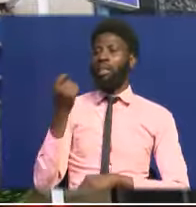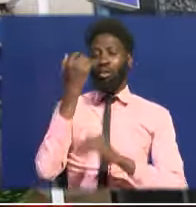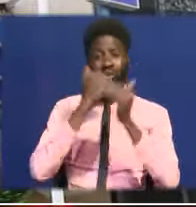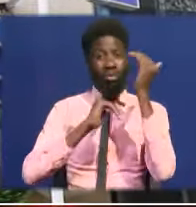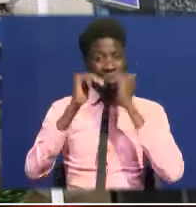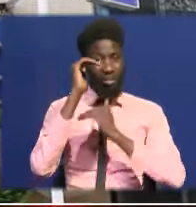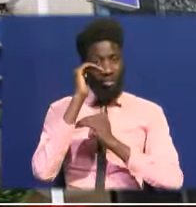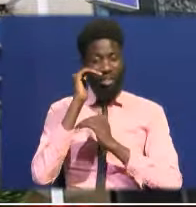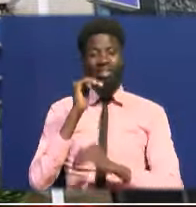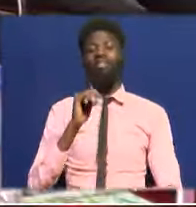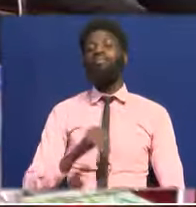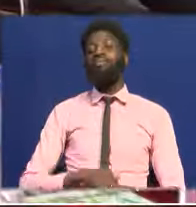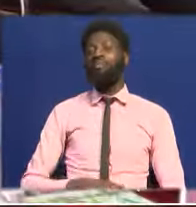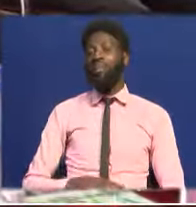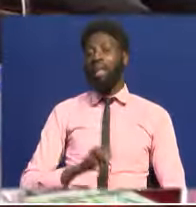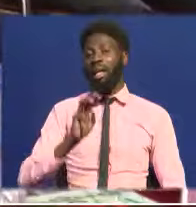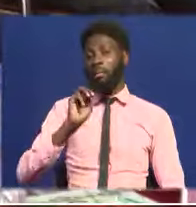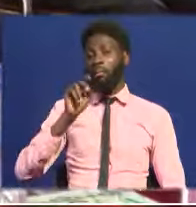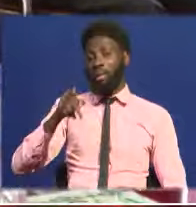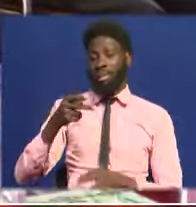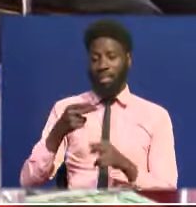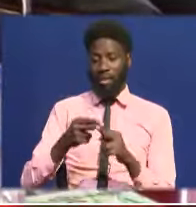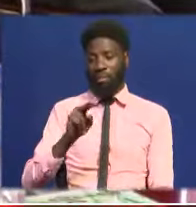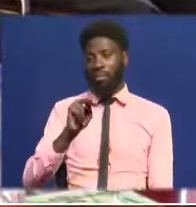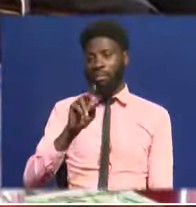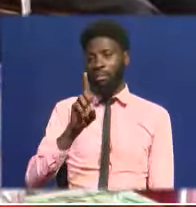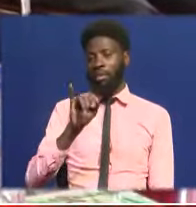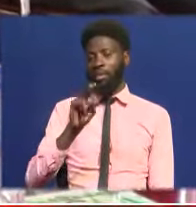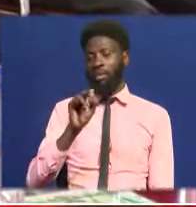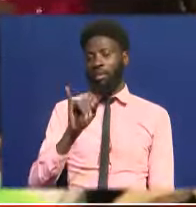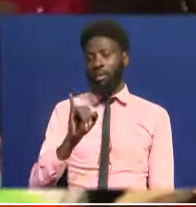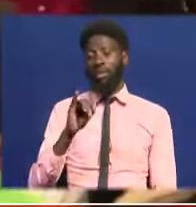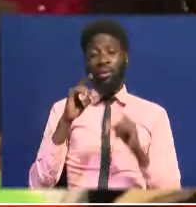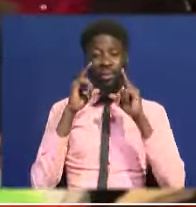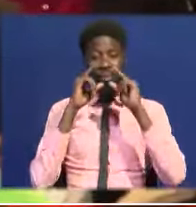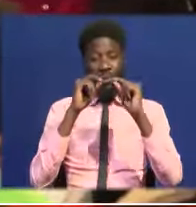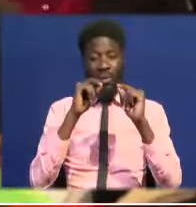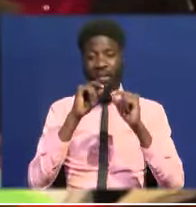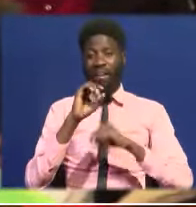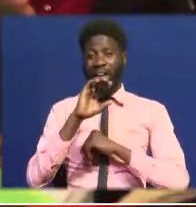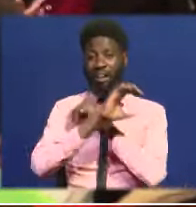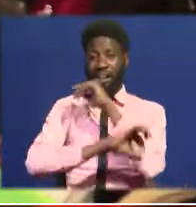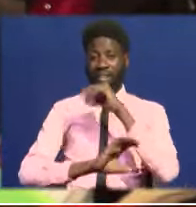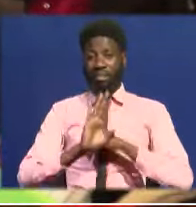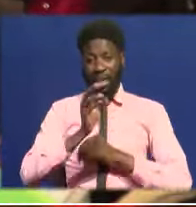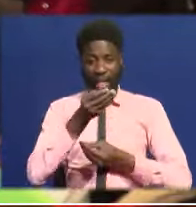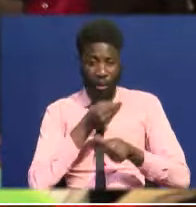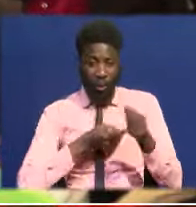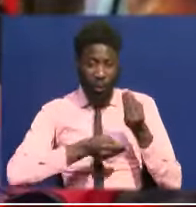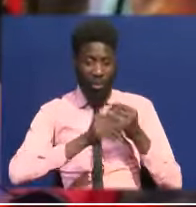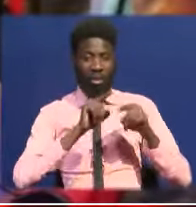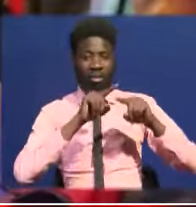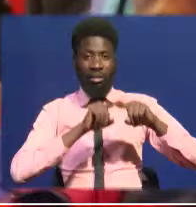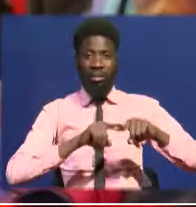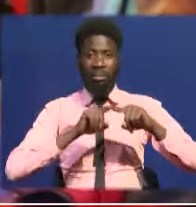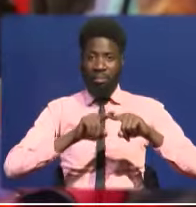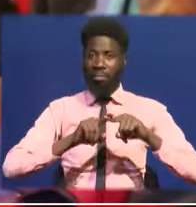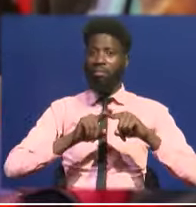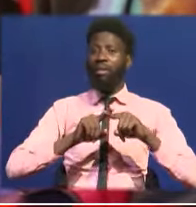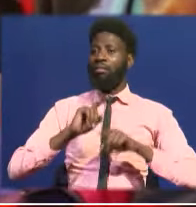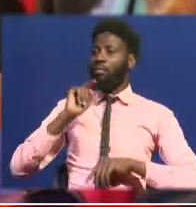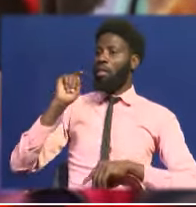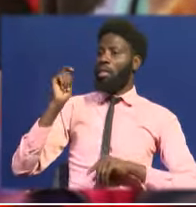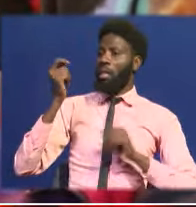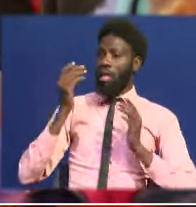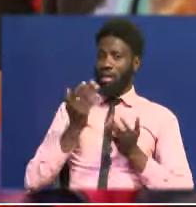Ndindi Nyoro averred that the country's economic stability lies on the entrepreneurial investments by Kenyans. He